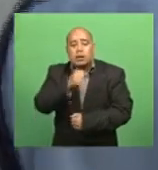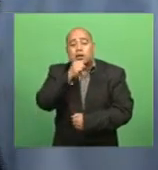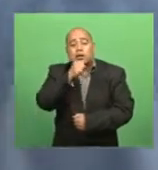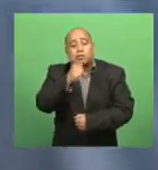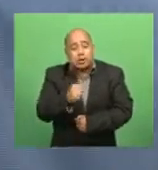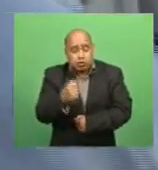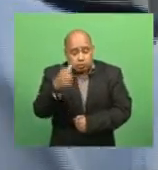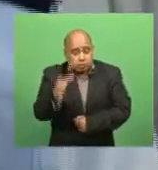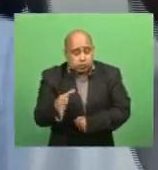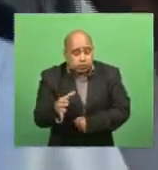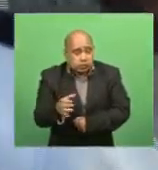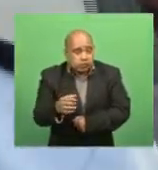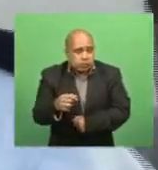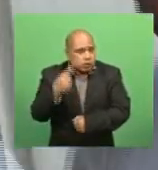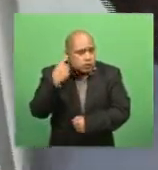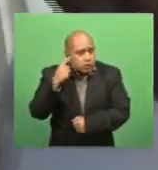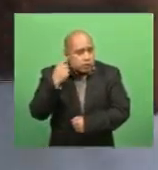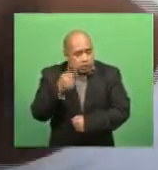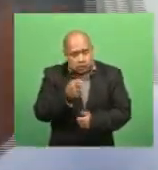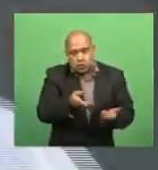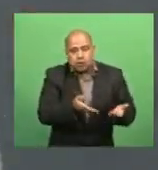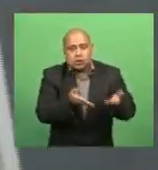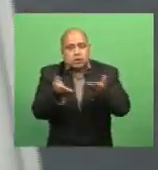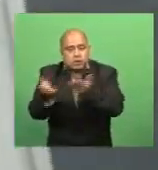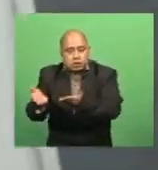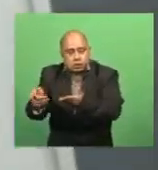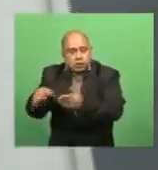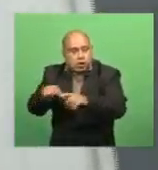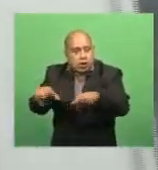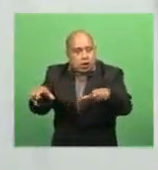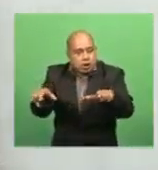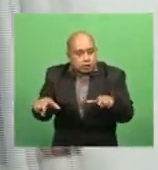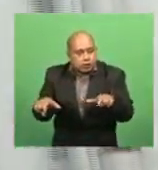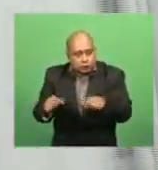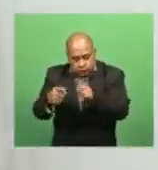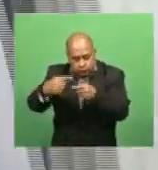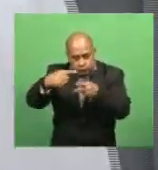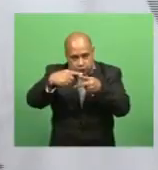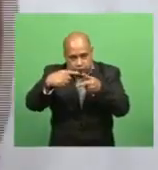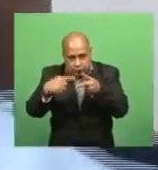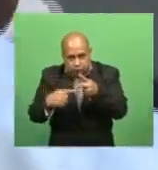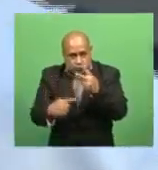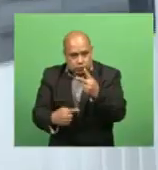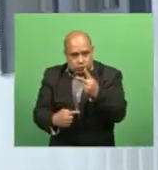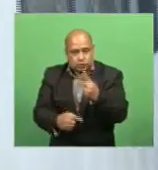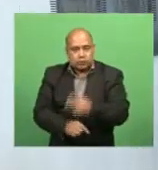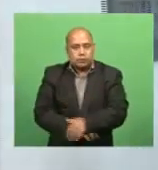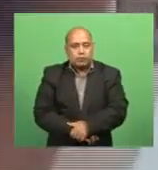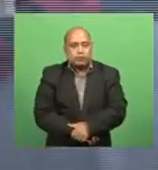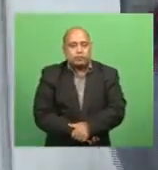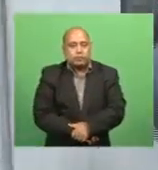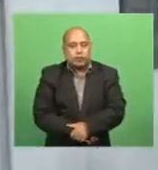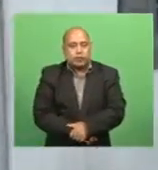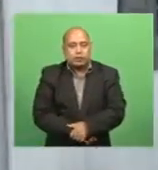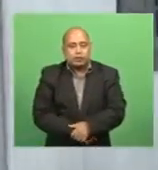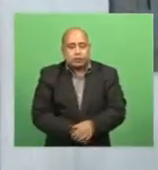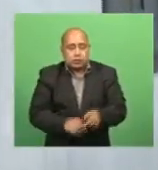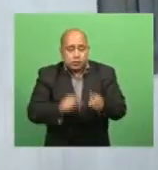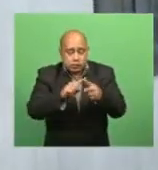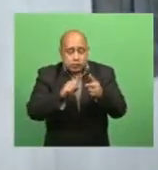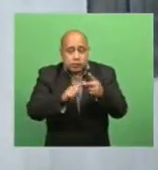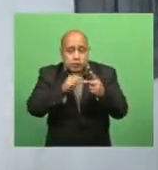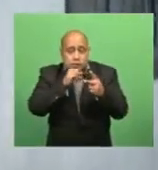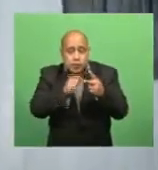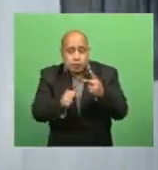produced before the Suva Magistrates Court. The first 2 accused, Samuela Matailangi and Levi, have been ordered by Magistrate